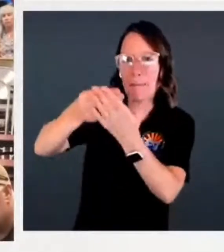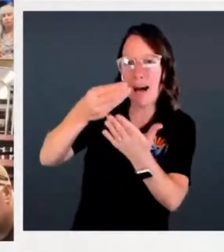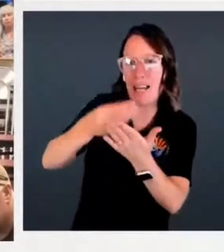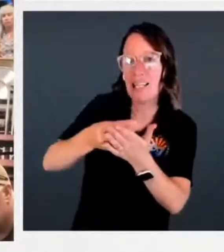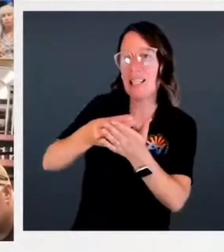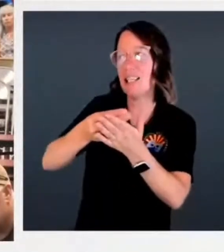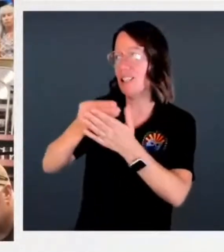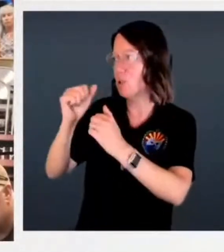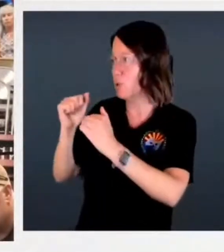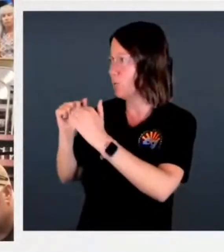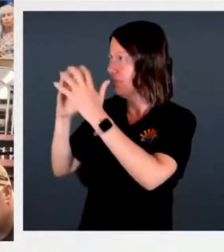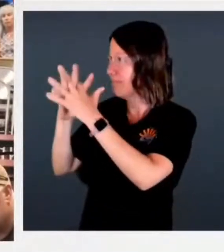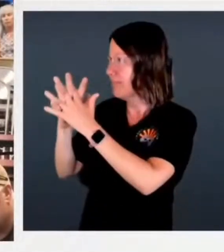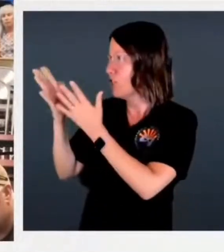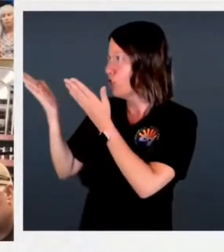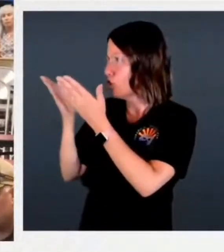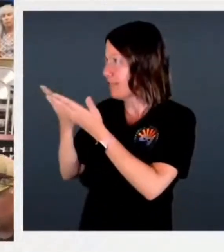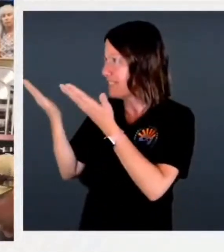Paul.